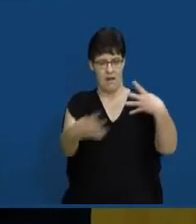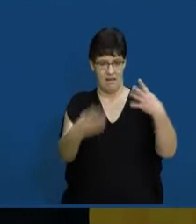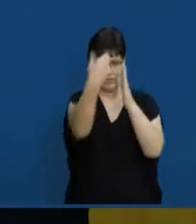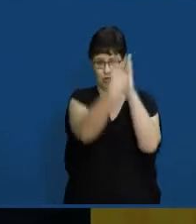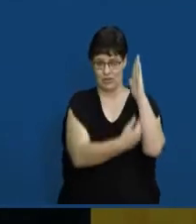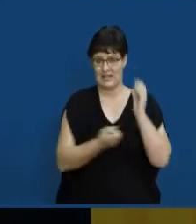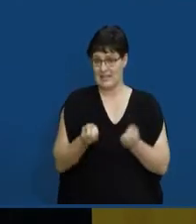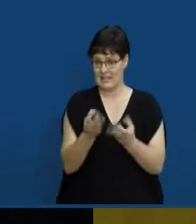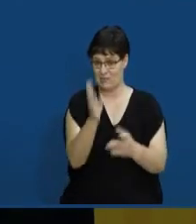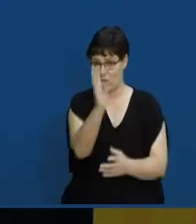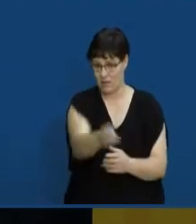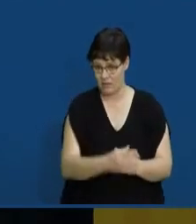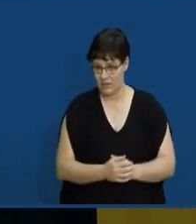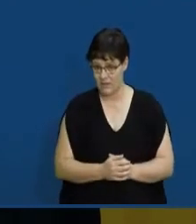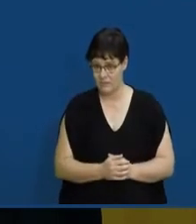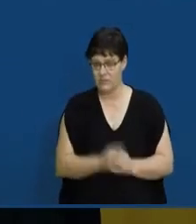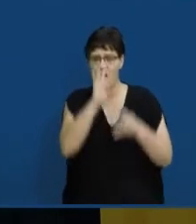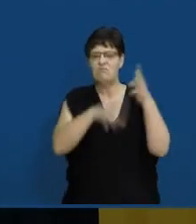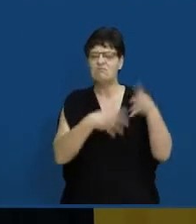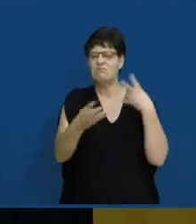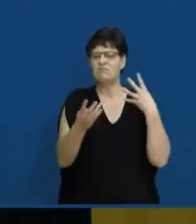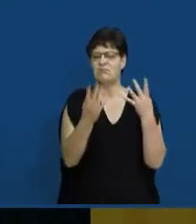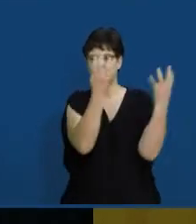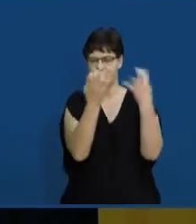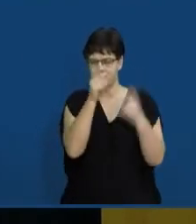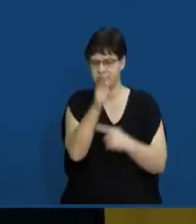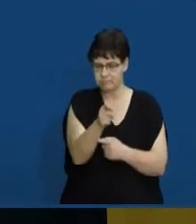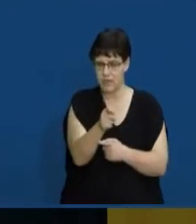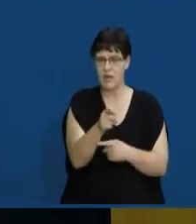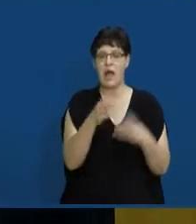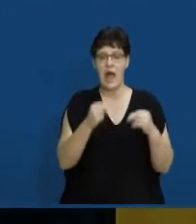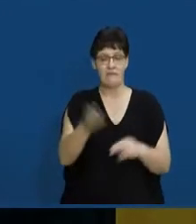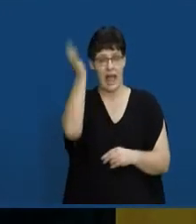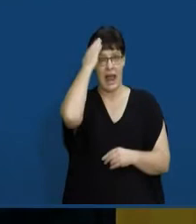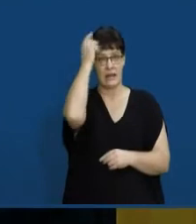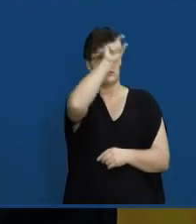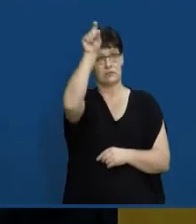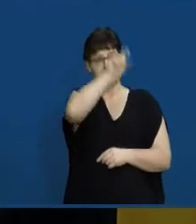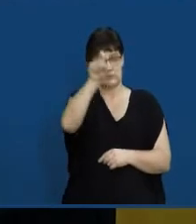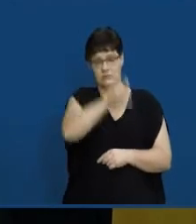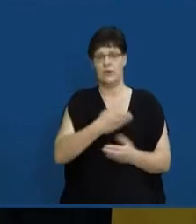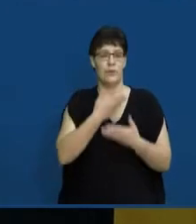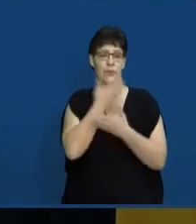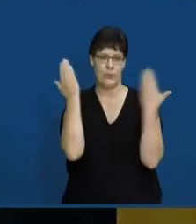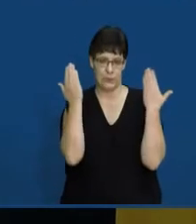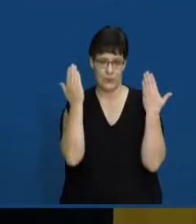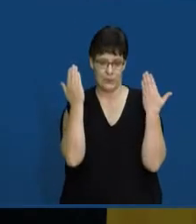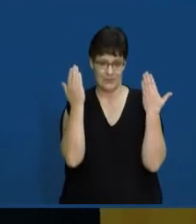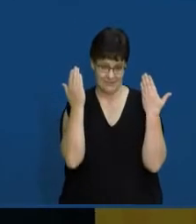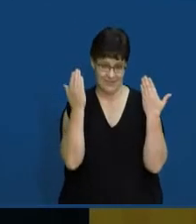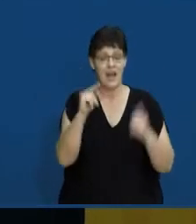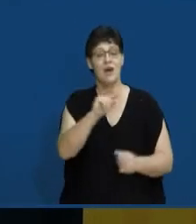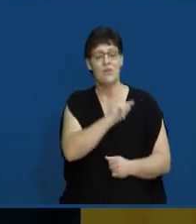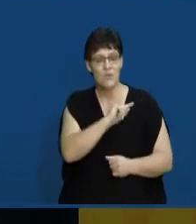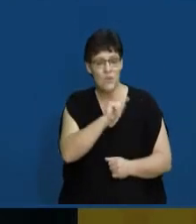right? But the formula sheet does not have headings. And that is why it